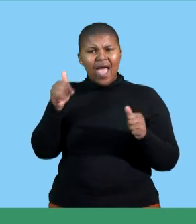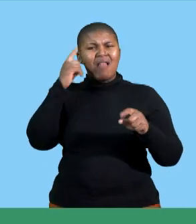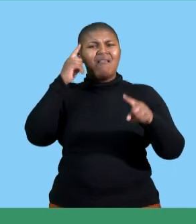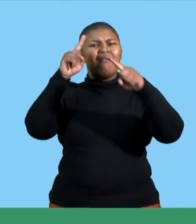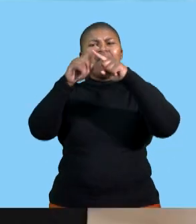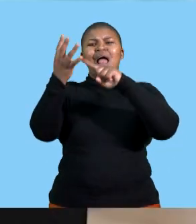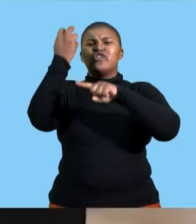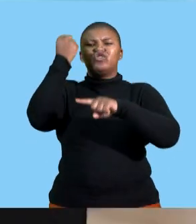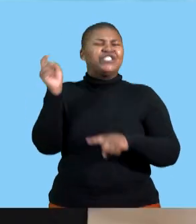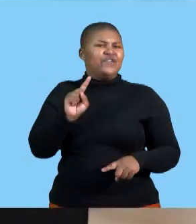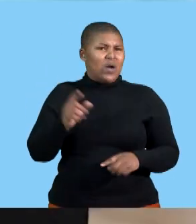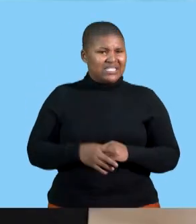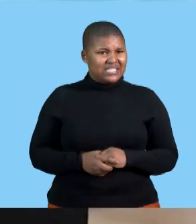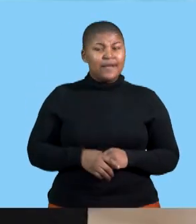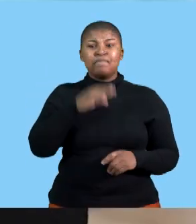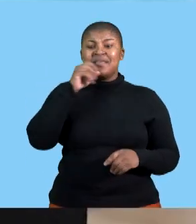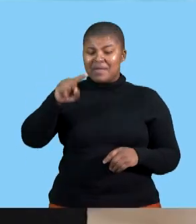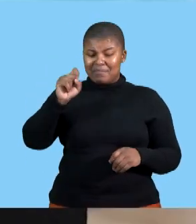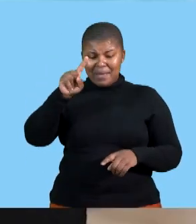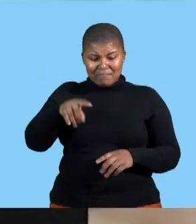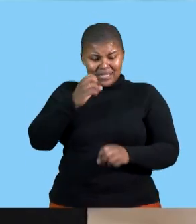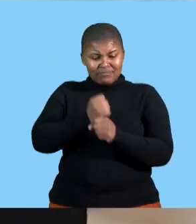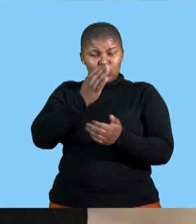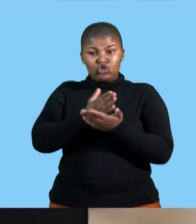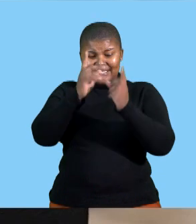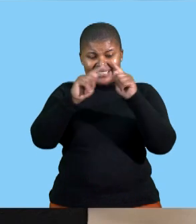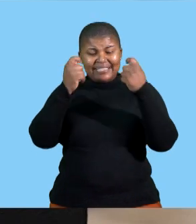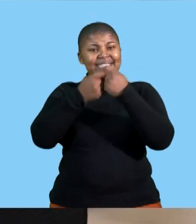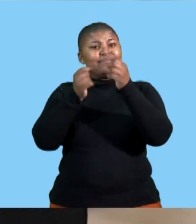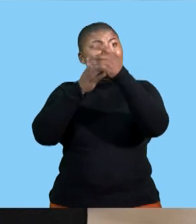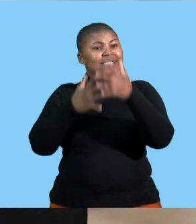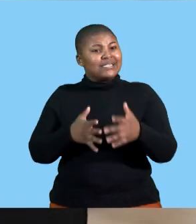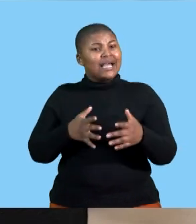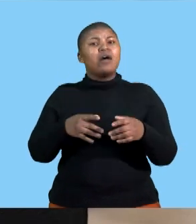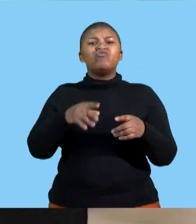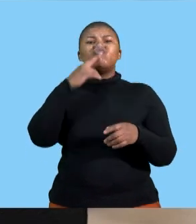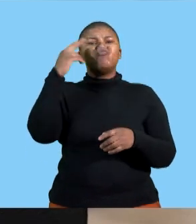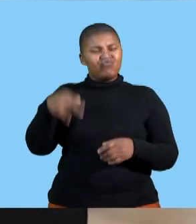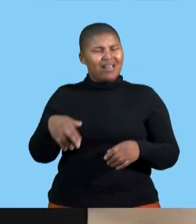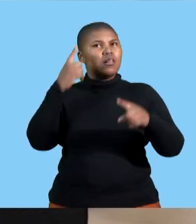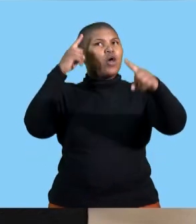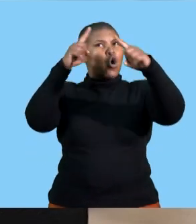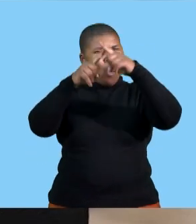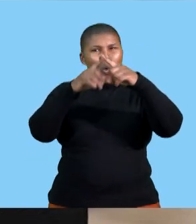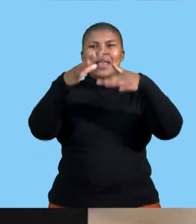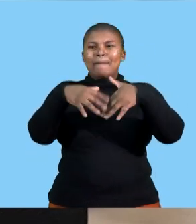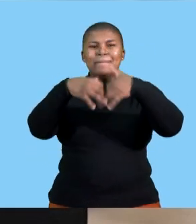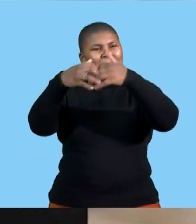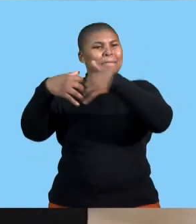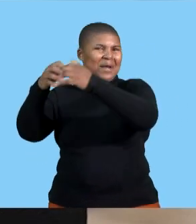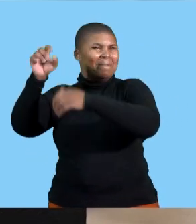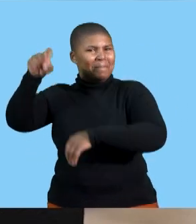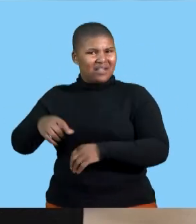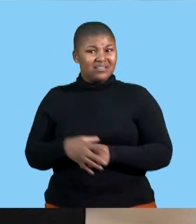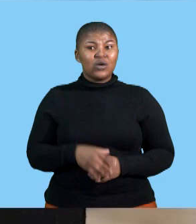and collaboration, we need to ensure as team leaders that realistic goals are set. Obviously, if we set